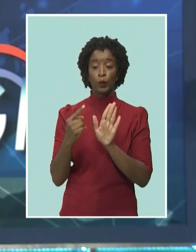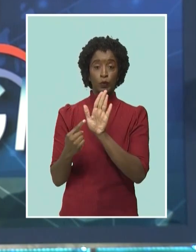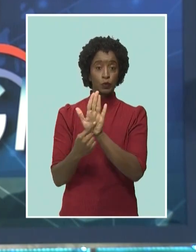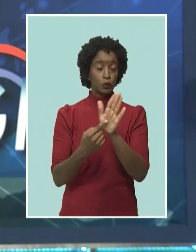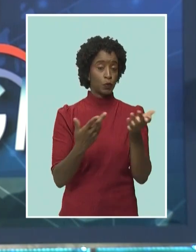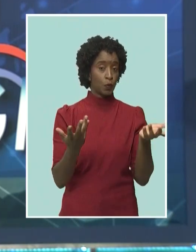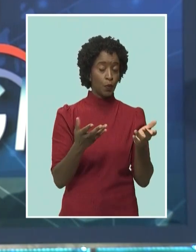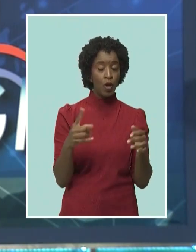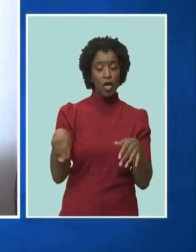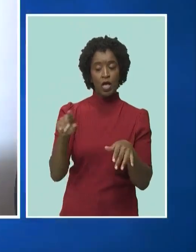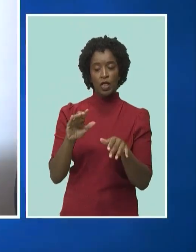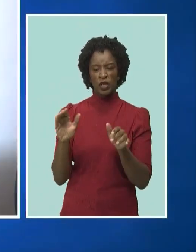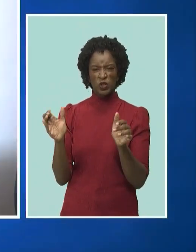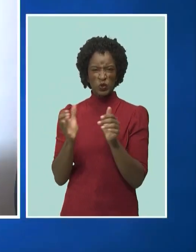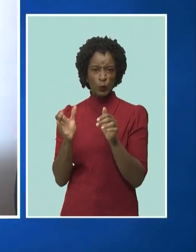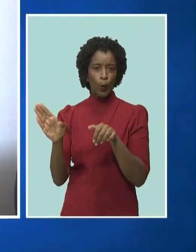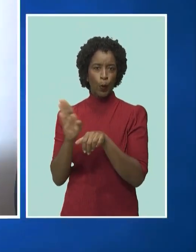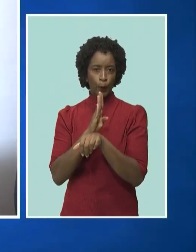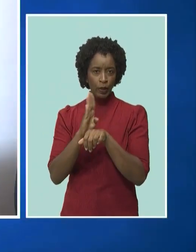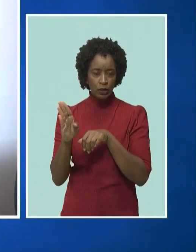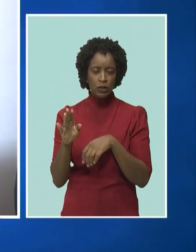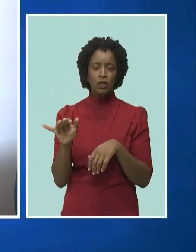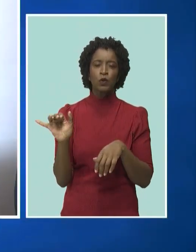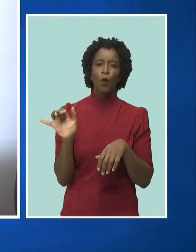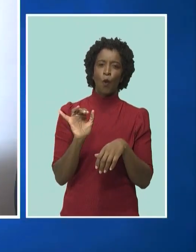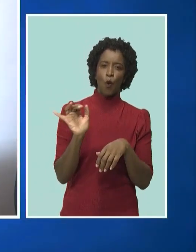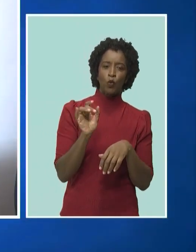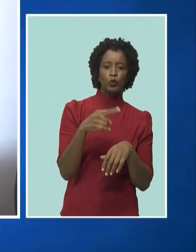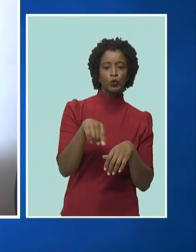entertainment. We are looking at Ronnie D.